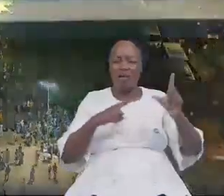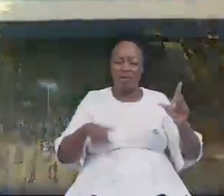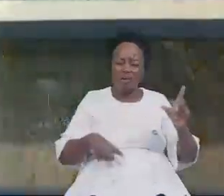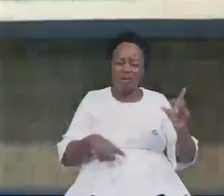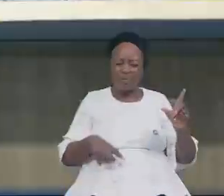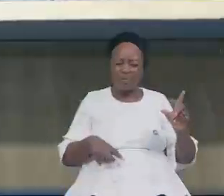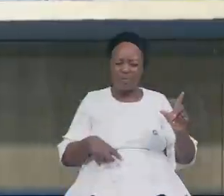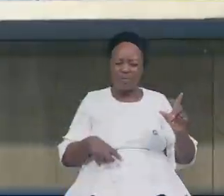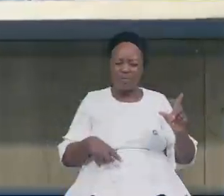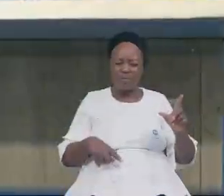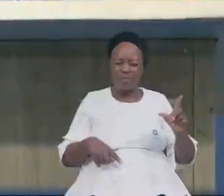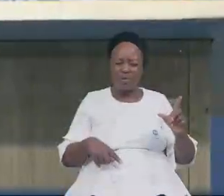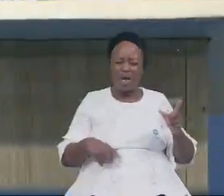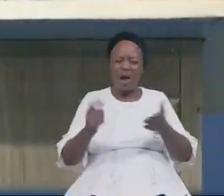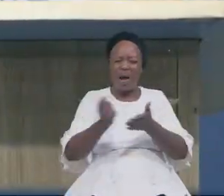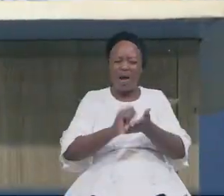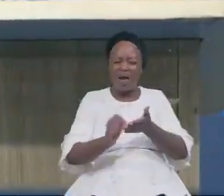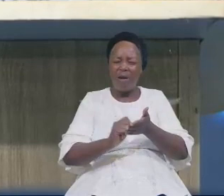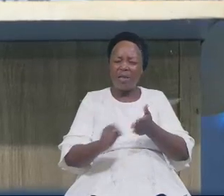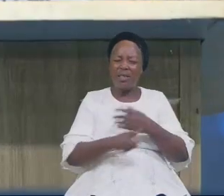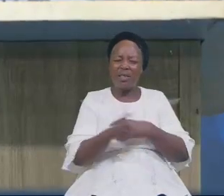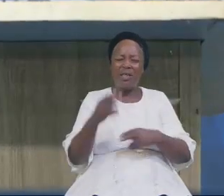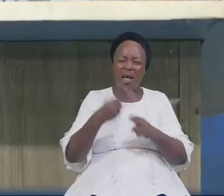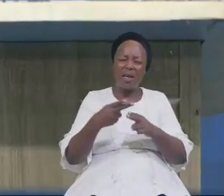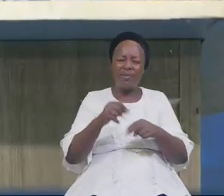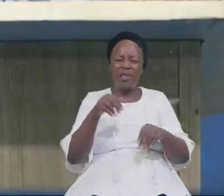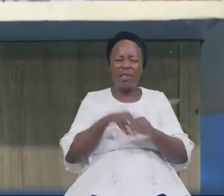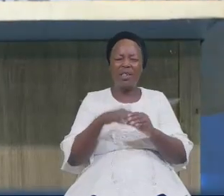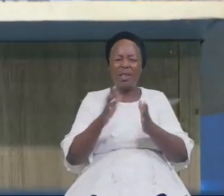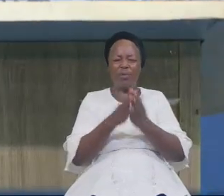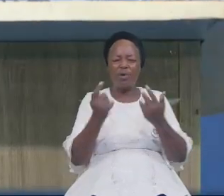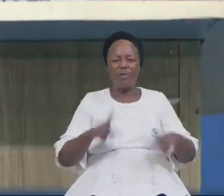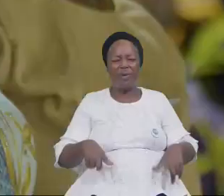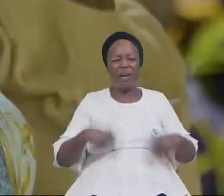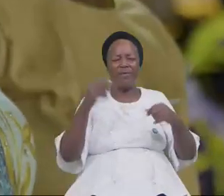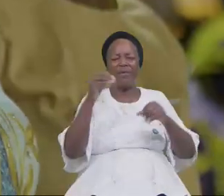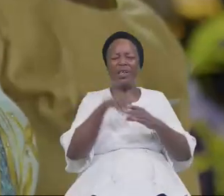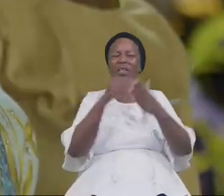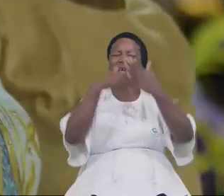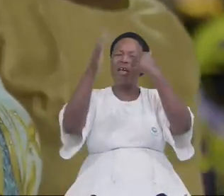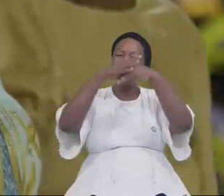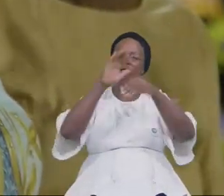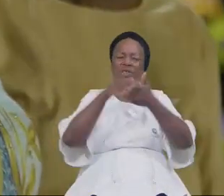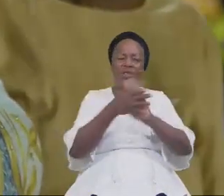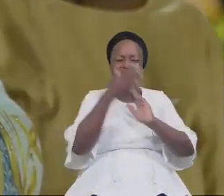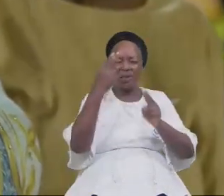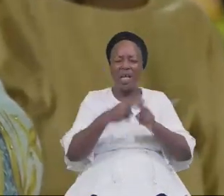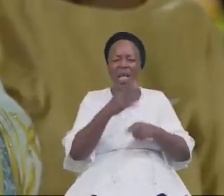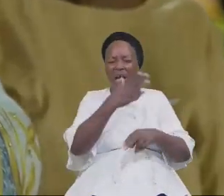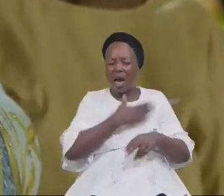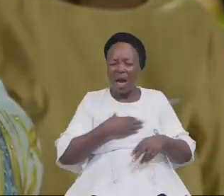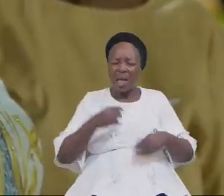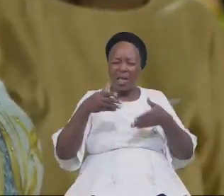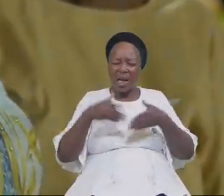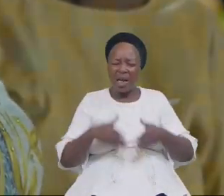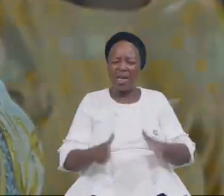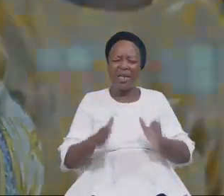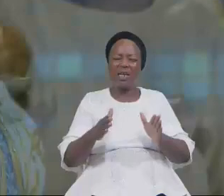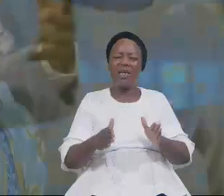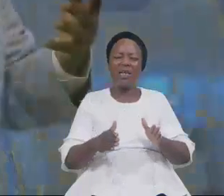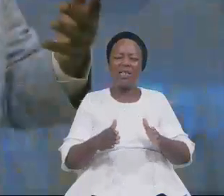write their names in the book of life in heaven. And let even